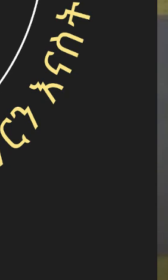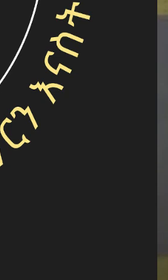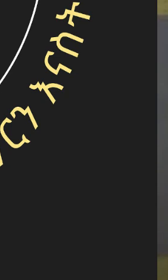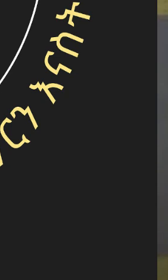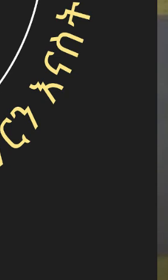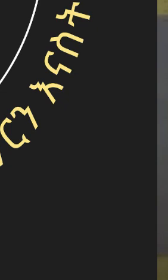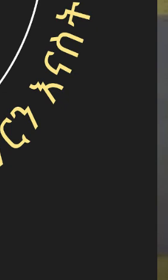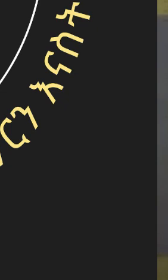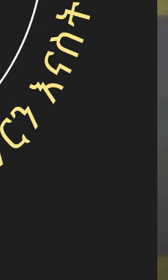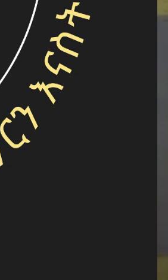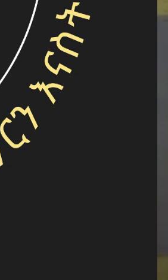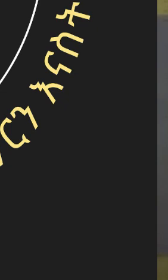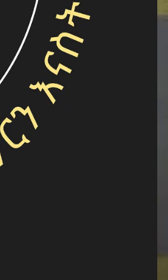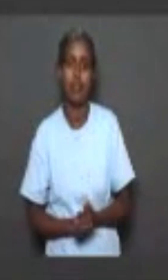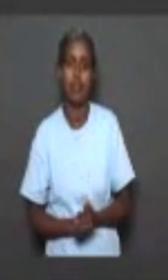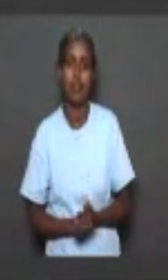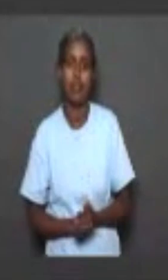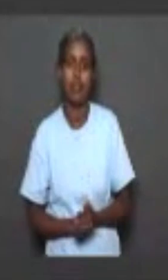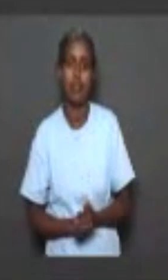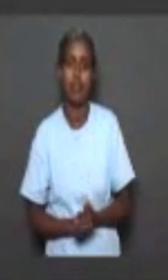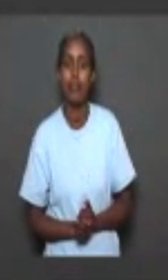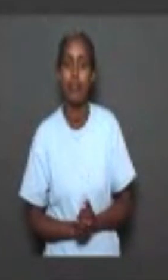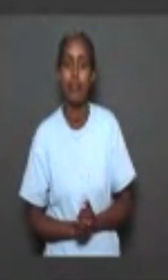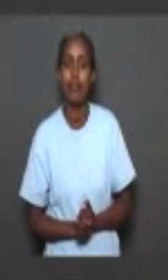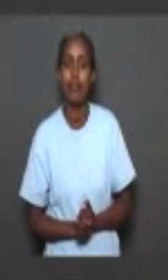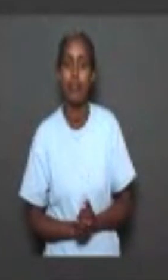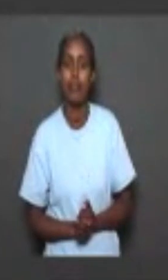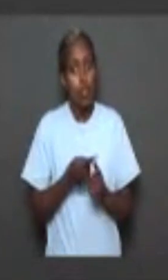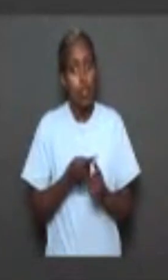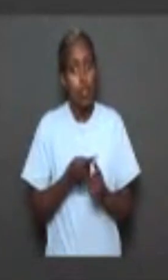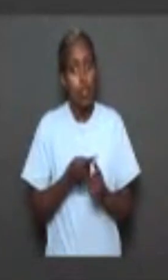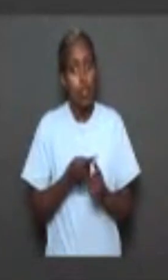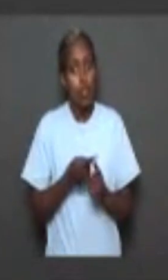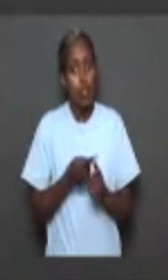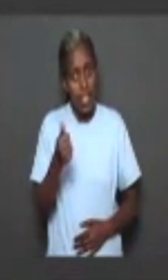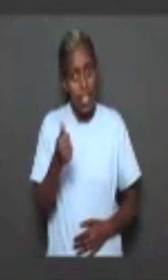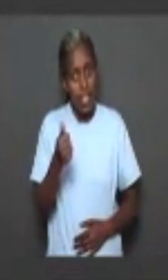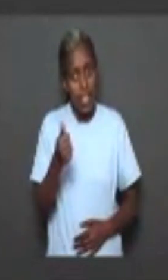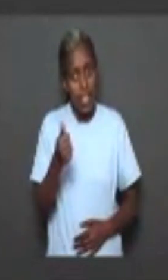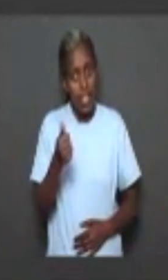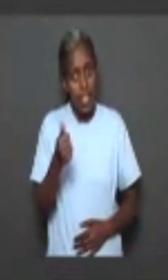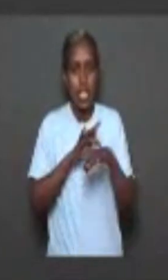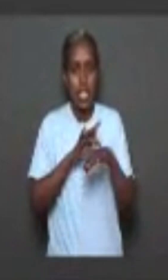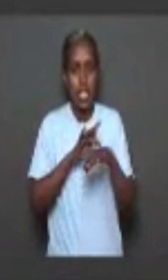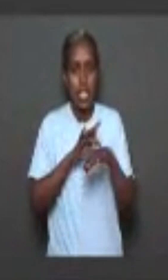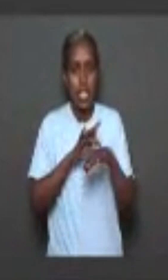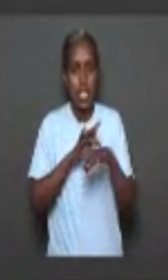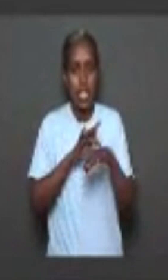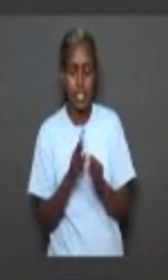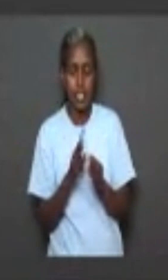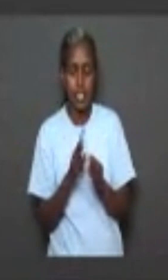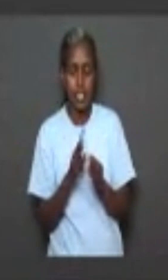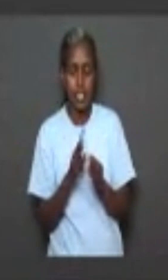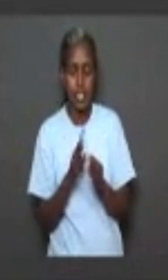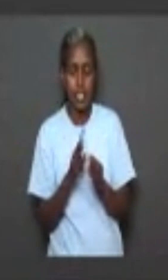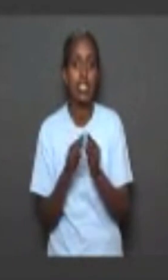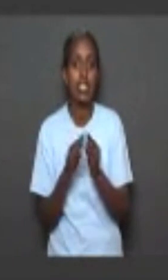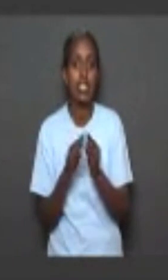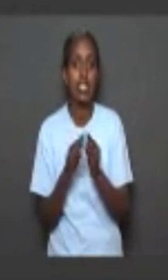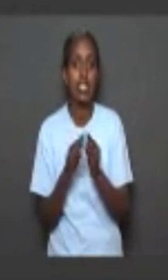difficult. For A, both empty set and the set